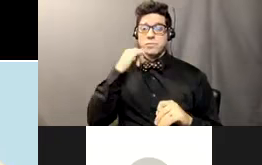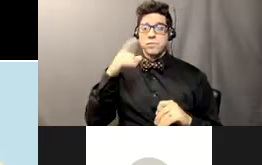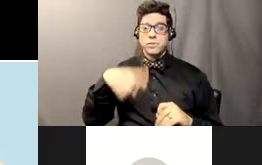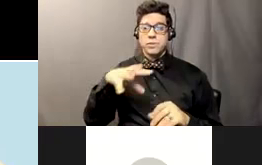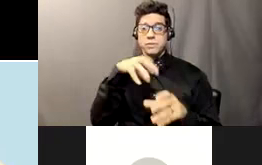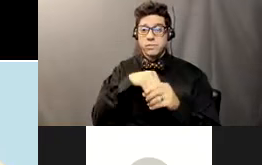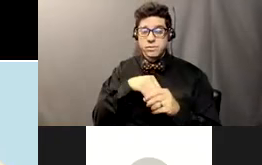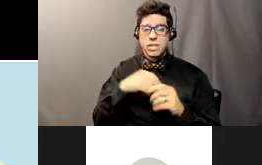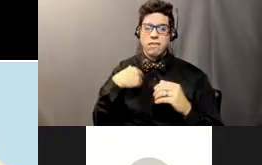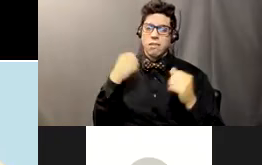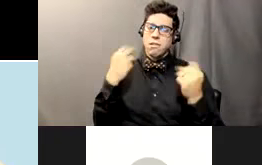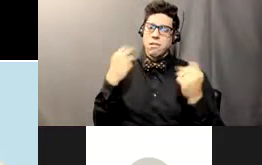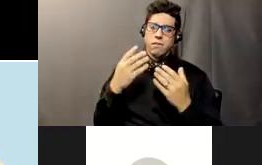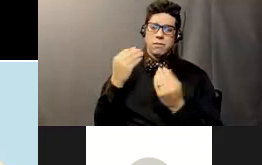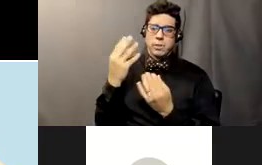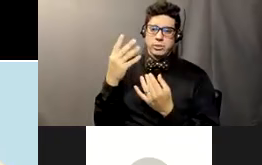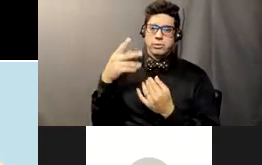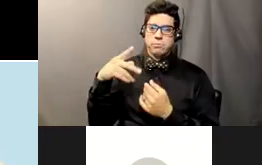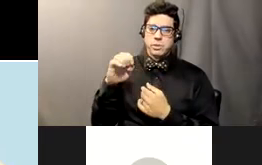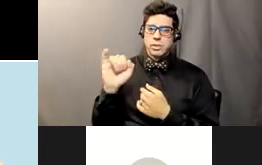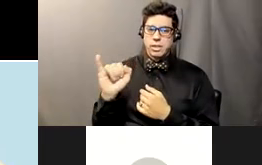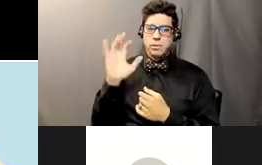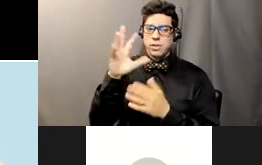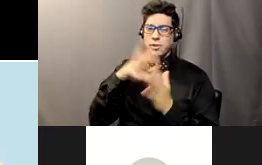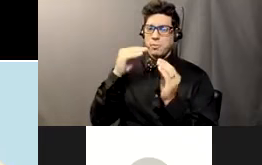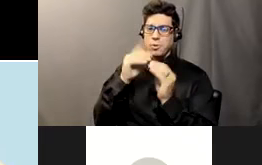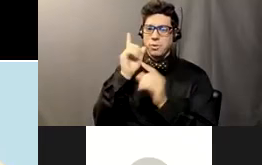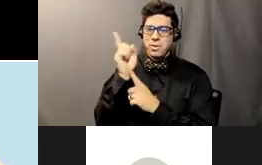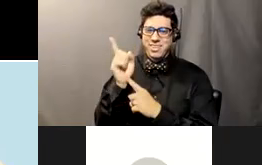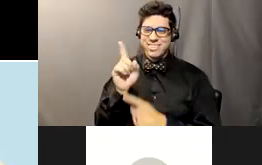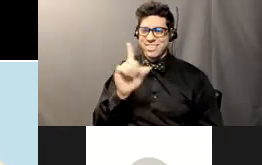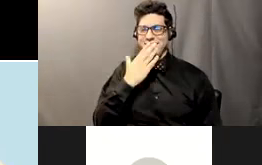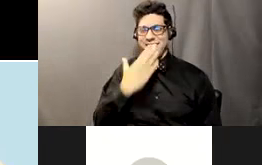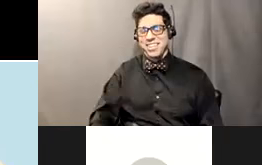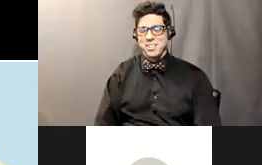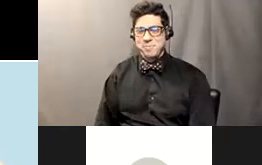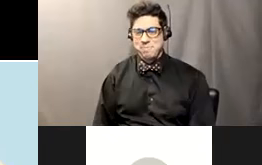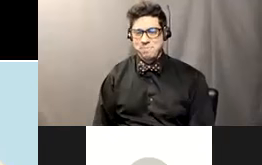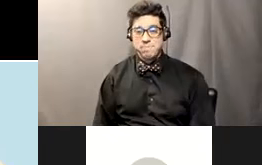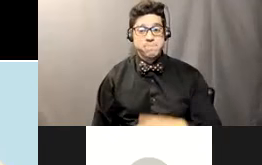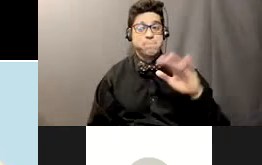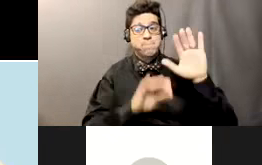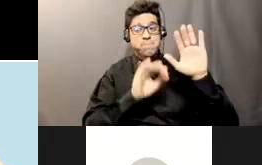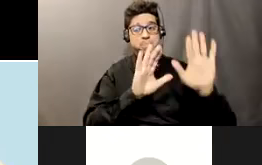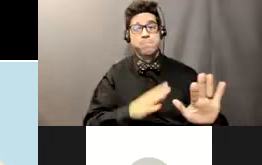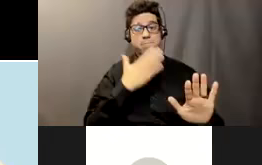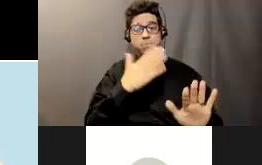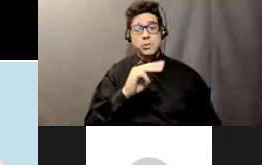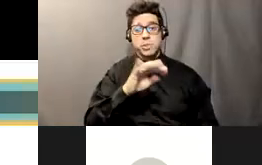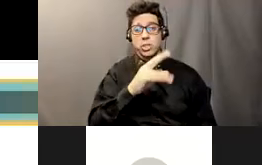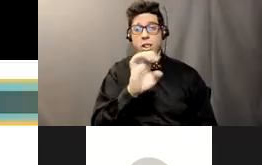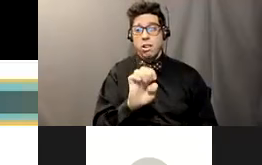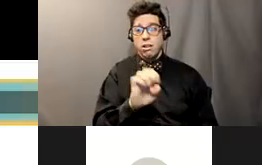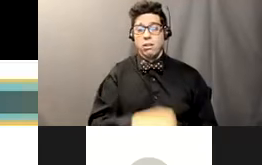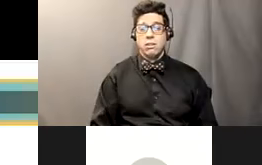a contact information and we will learn more about it in a minute. Thank you so much. Terrific. Thank you, Michelle. All right.